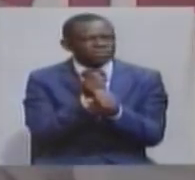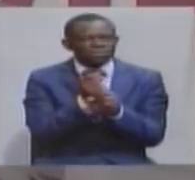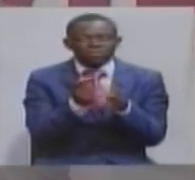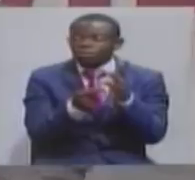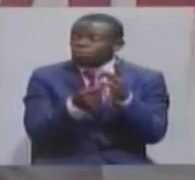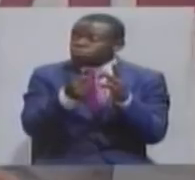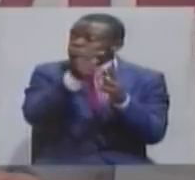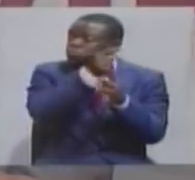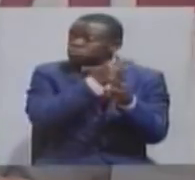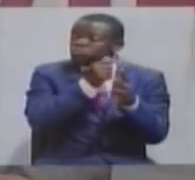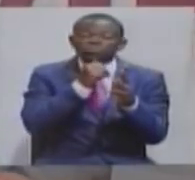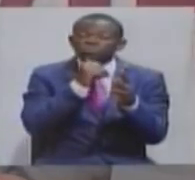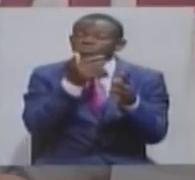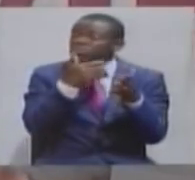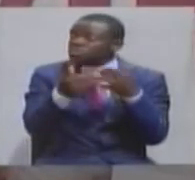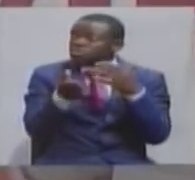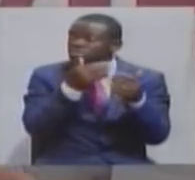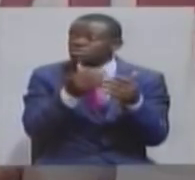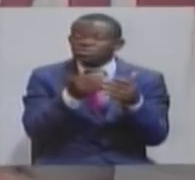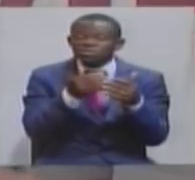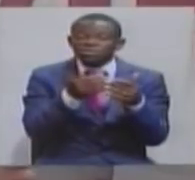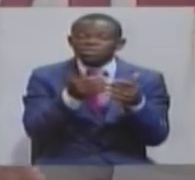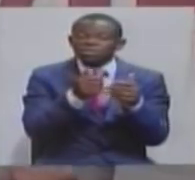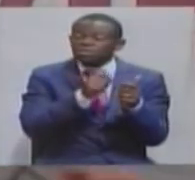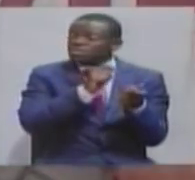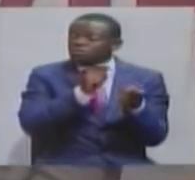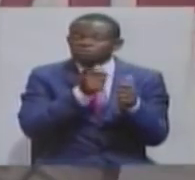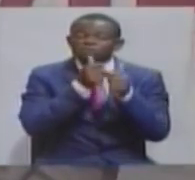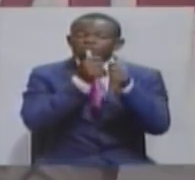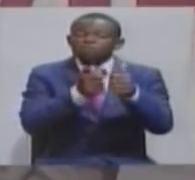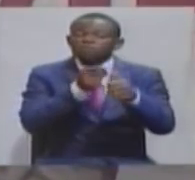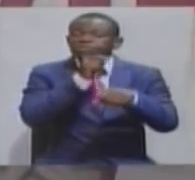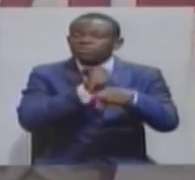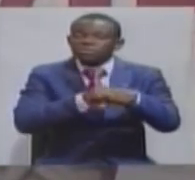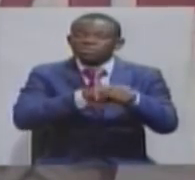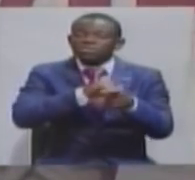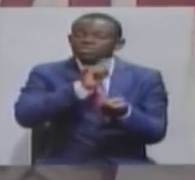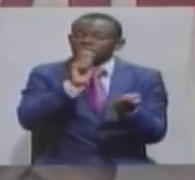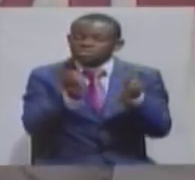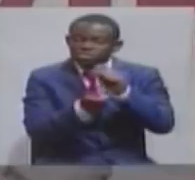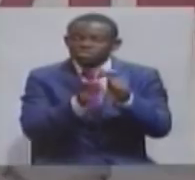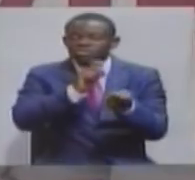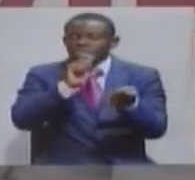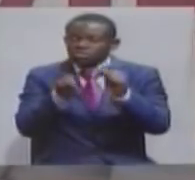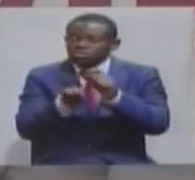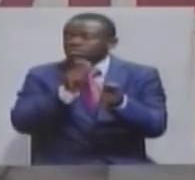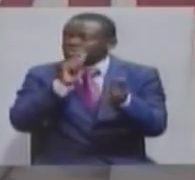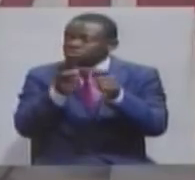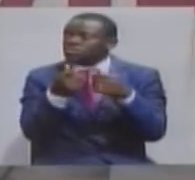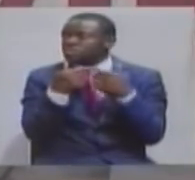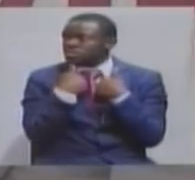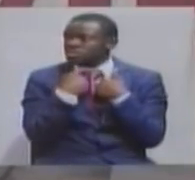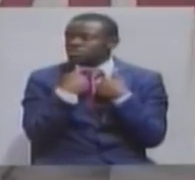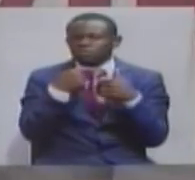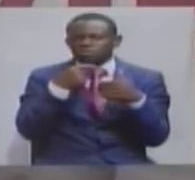have to be amending these things to be in keeping with the changes in society. So I'm not ashamed at